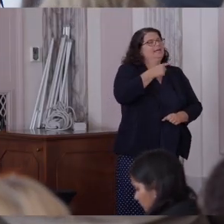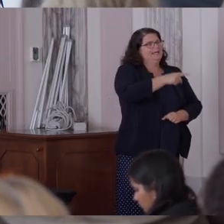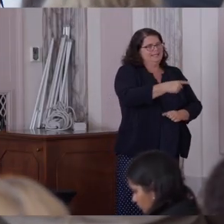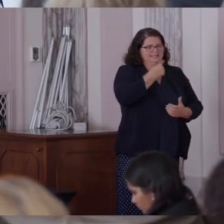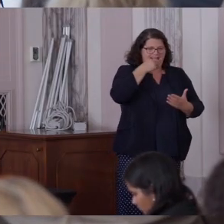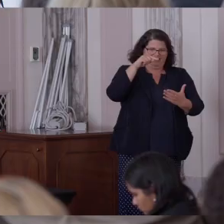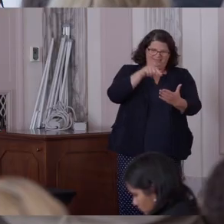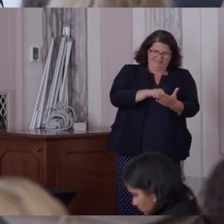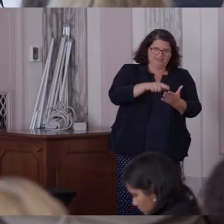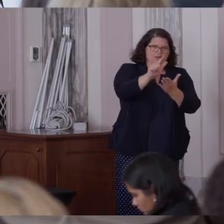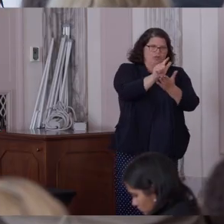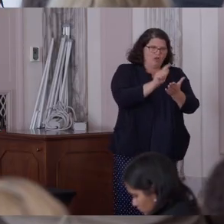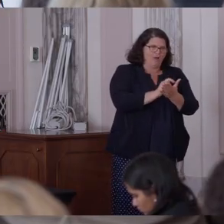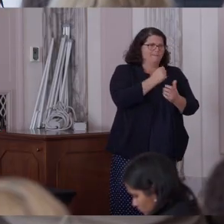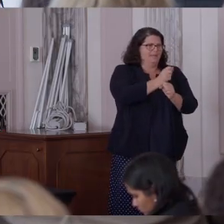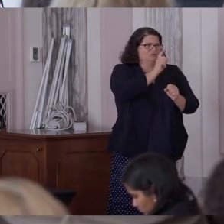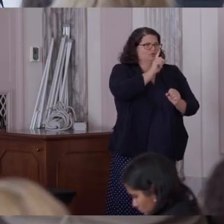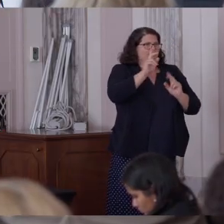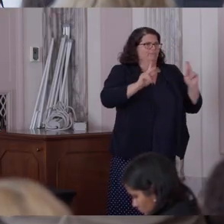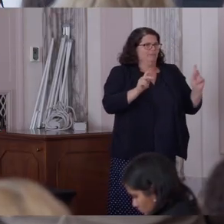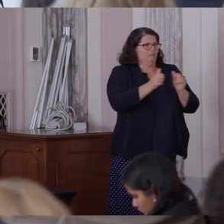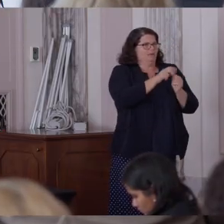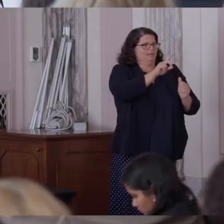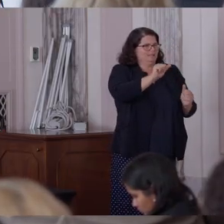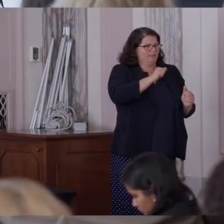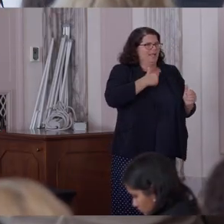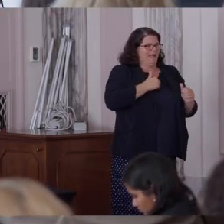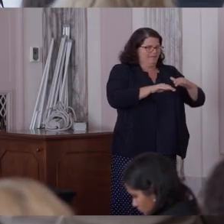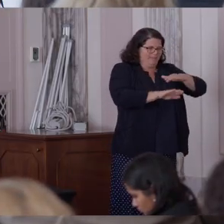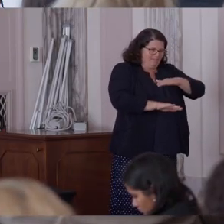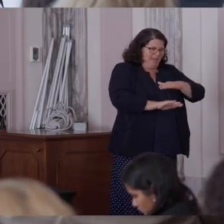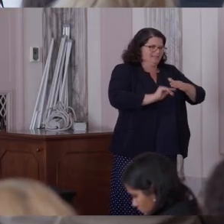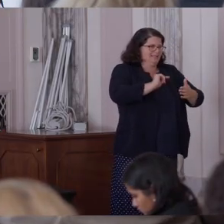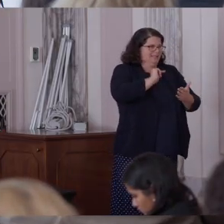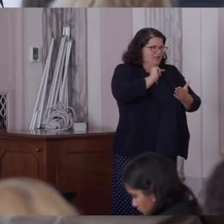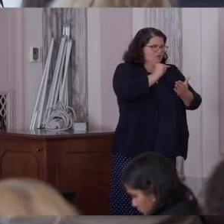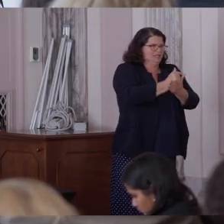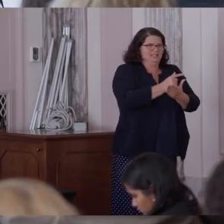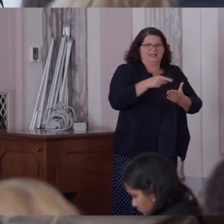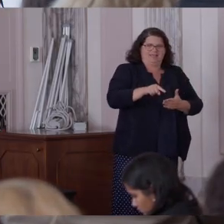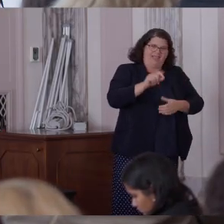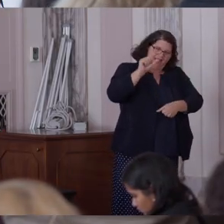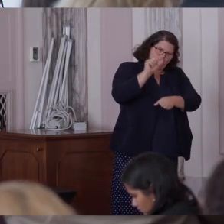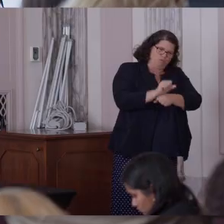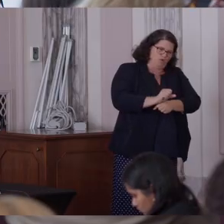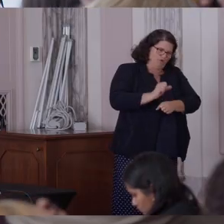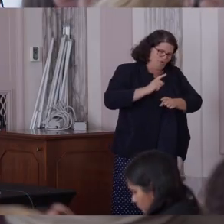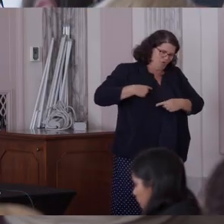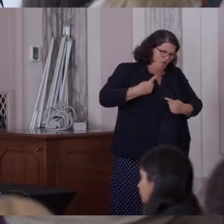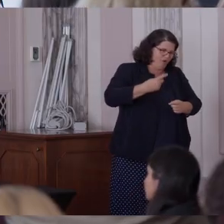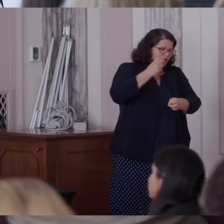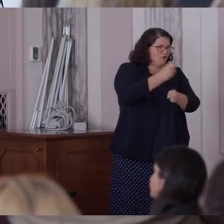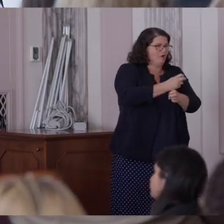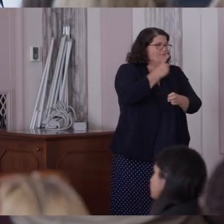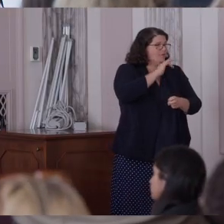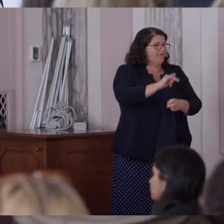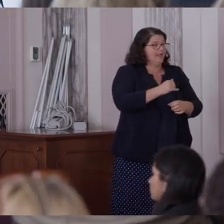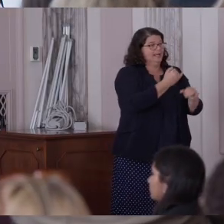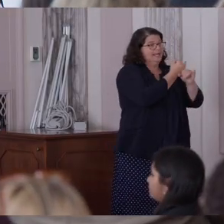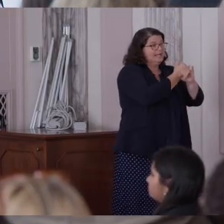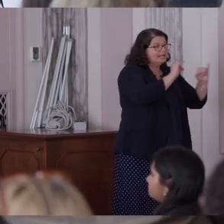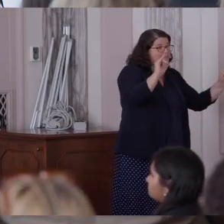given the basic guarantees for which they have worked so long and so hard: independence, freedom of